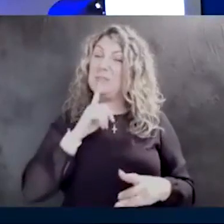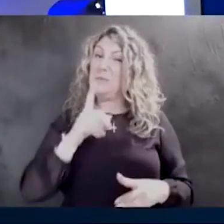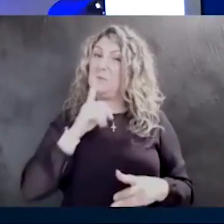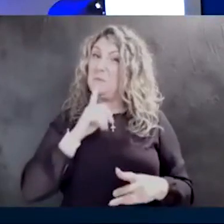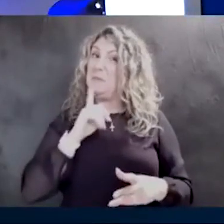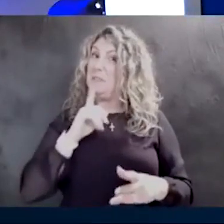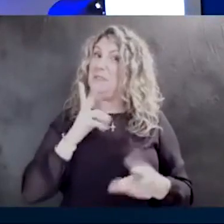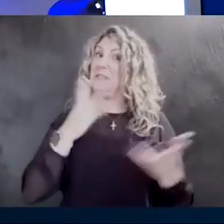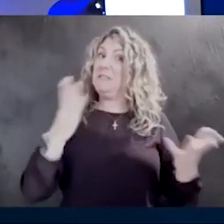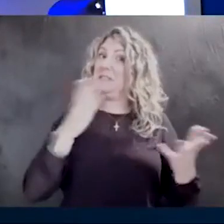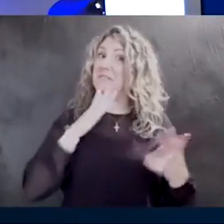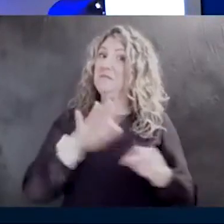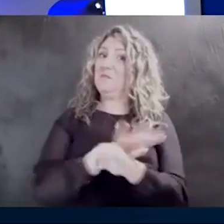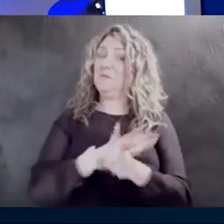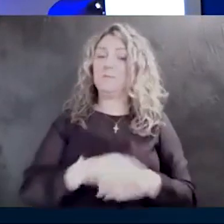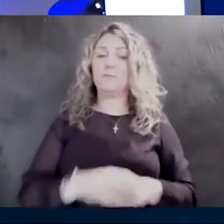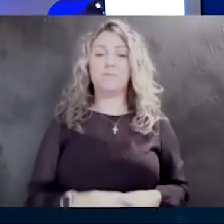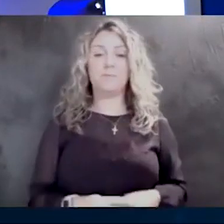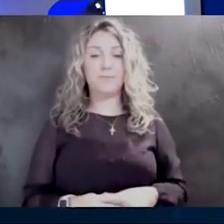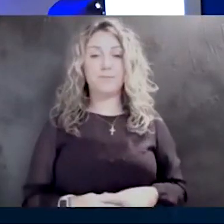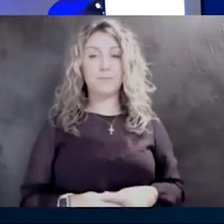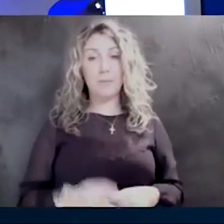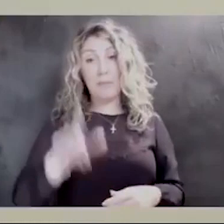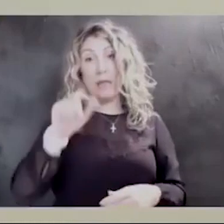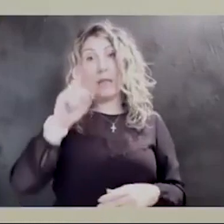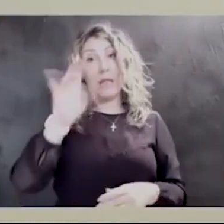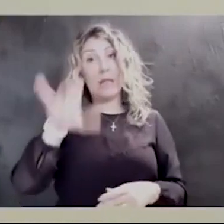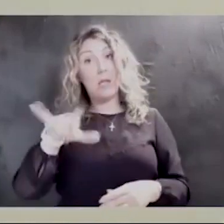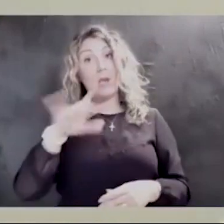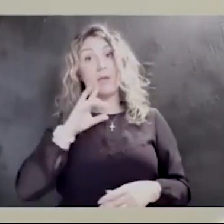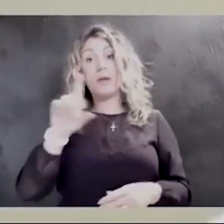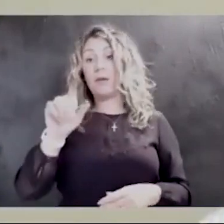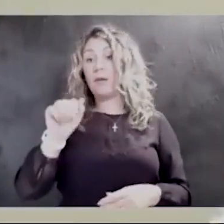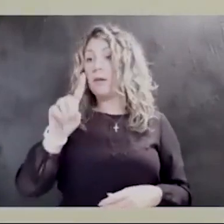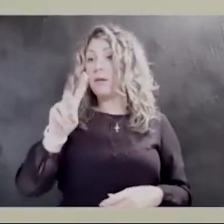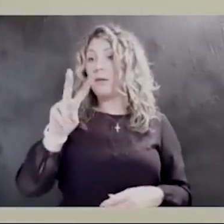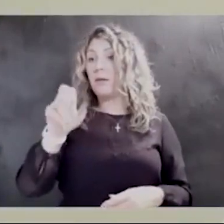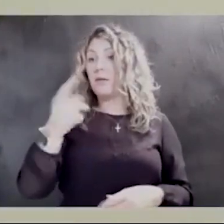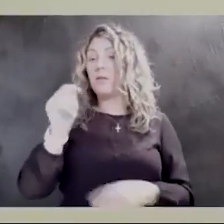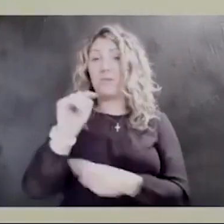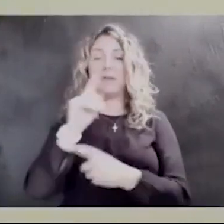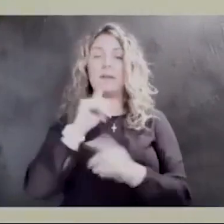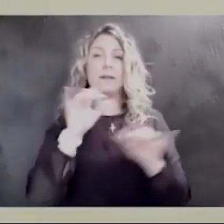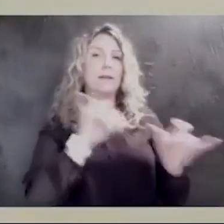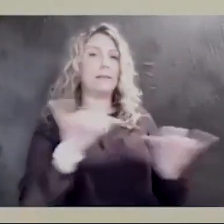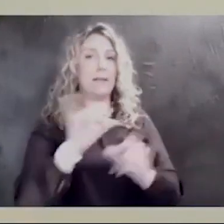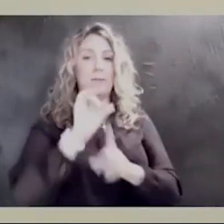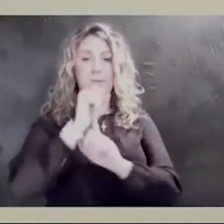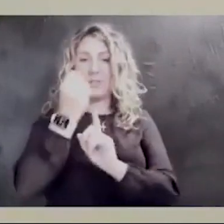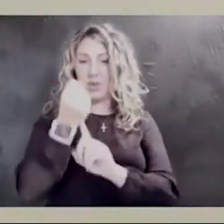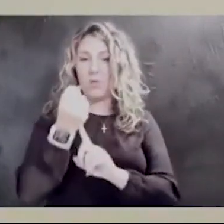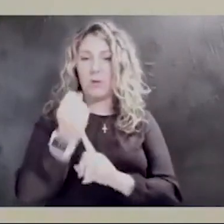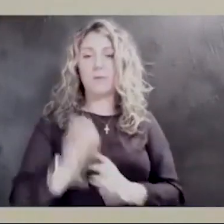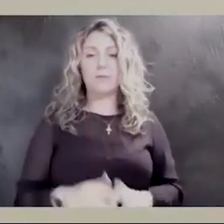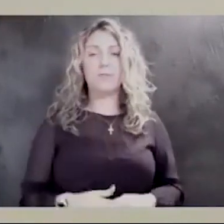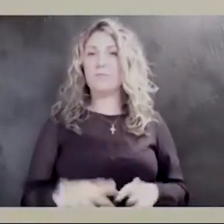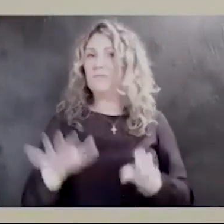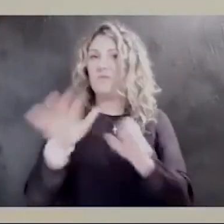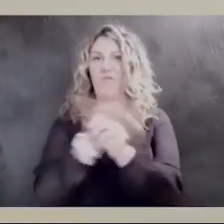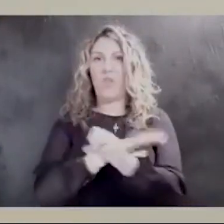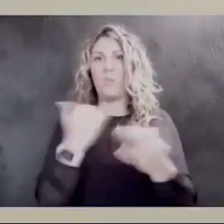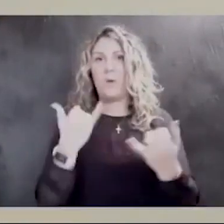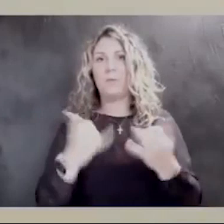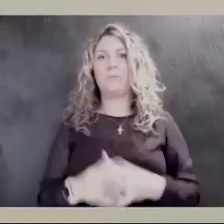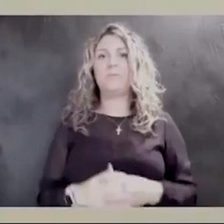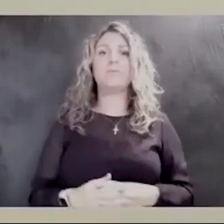And Larry, Advent, Shawnee Mission. So, we're in the same situation. We are full. We have